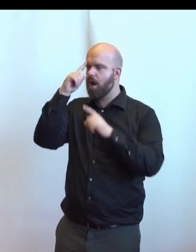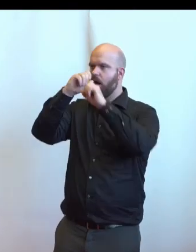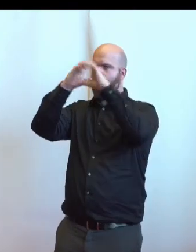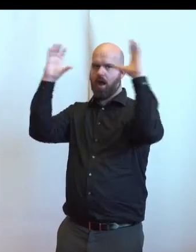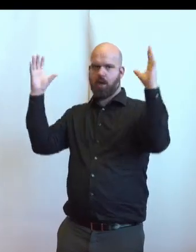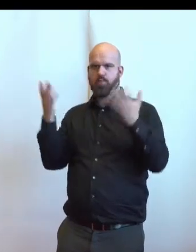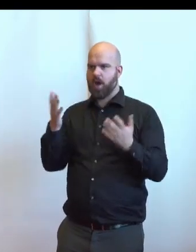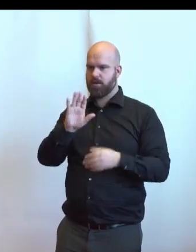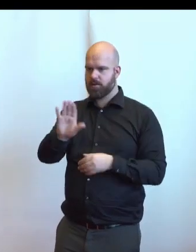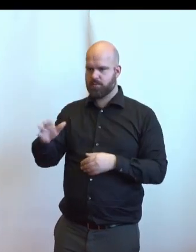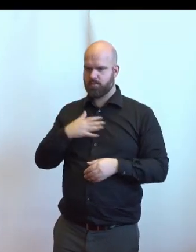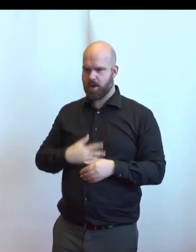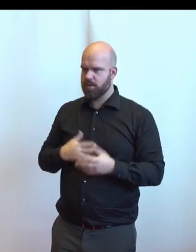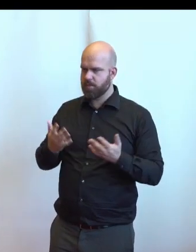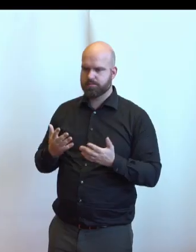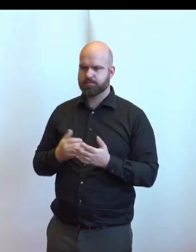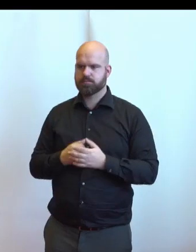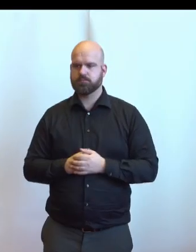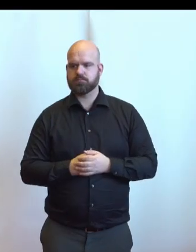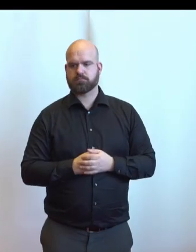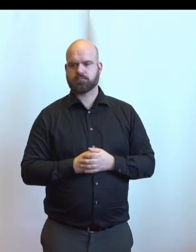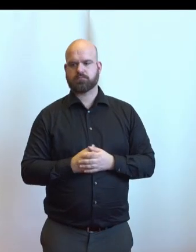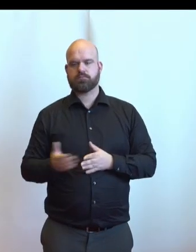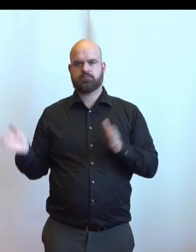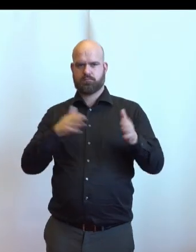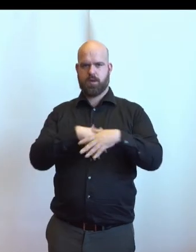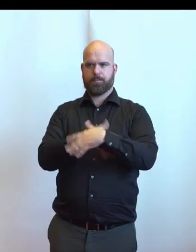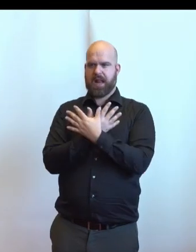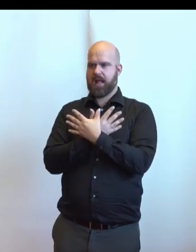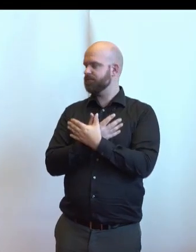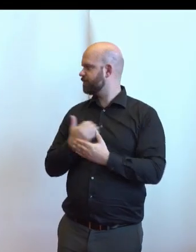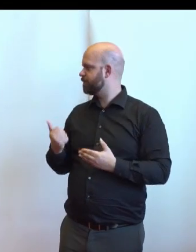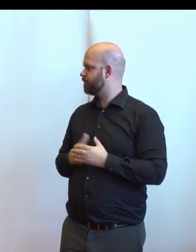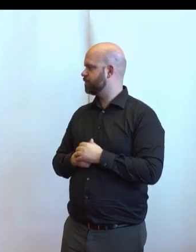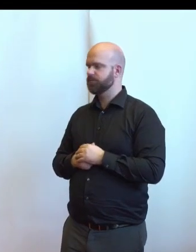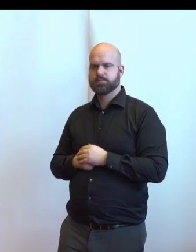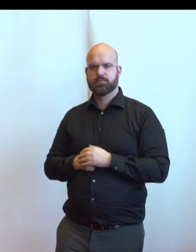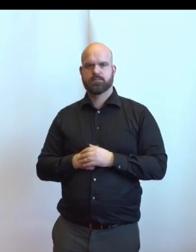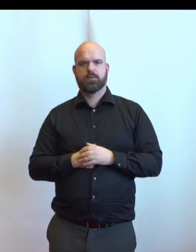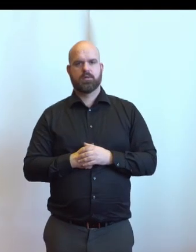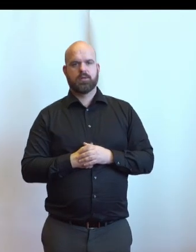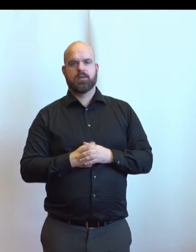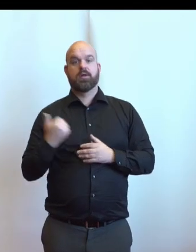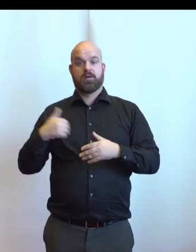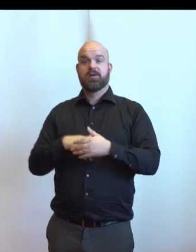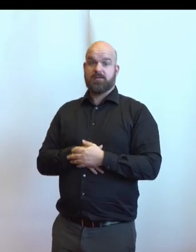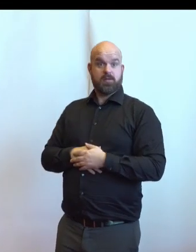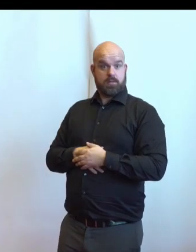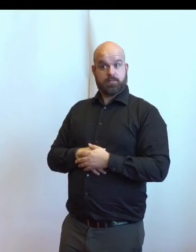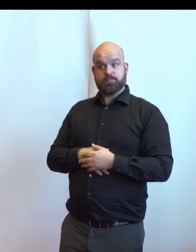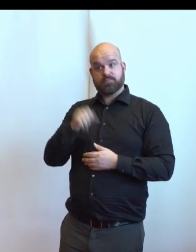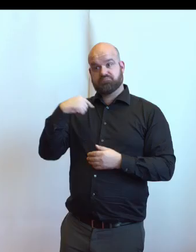You know, I would agree with Neil. I think it's part of how the future of digital accessibility is moving, where we move